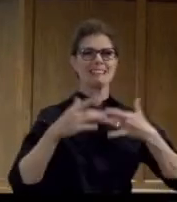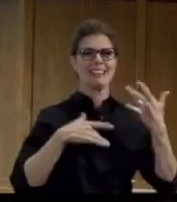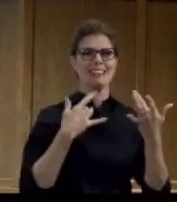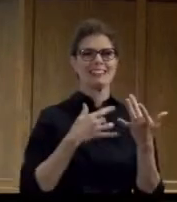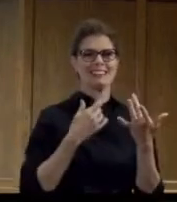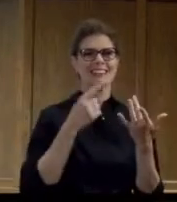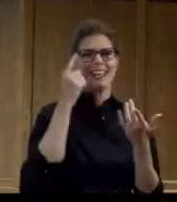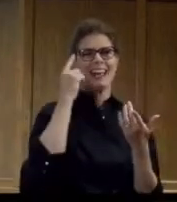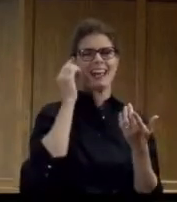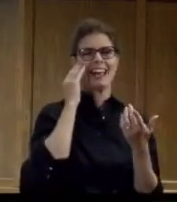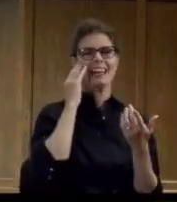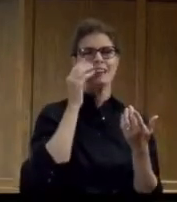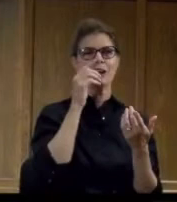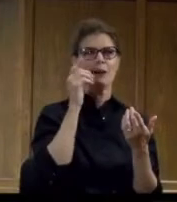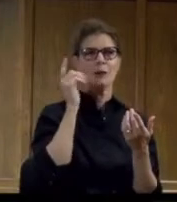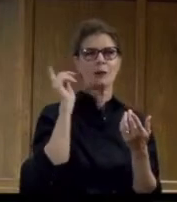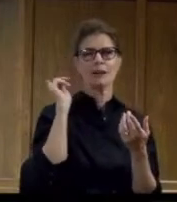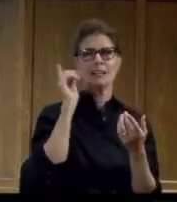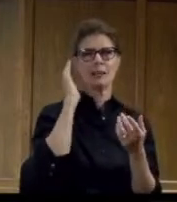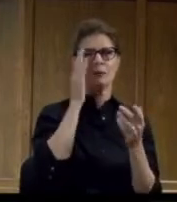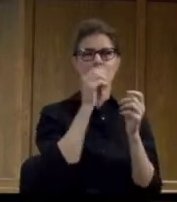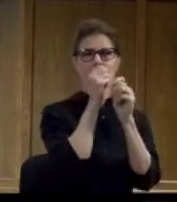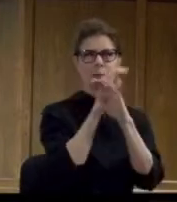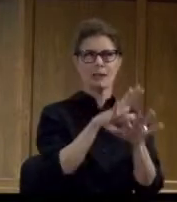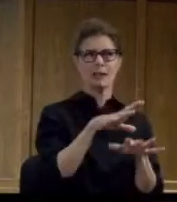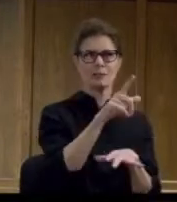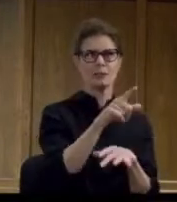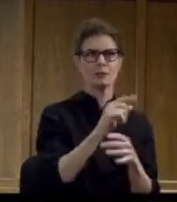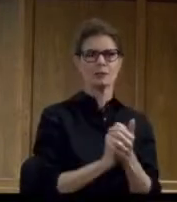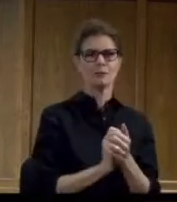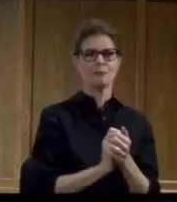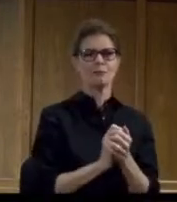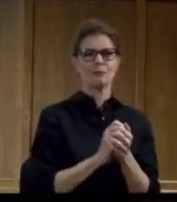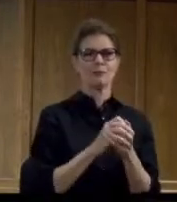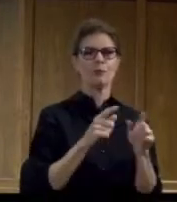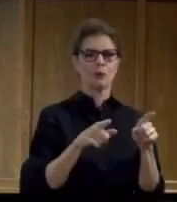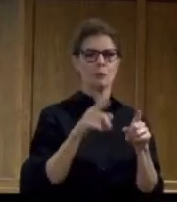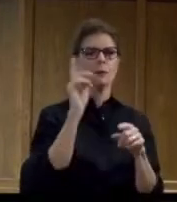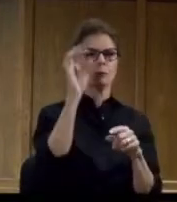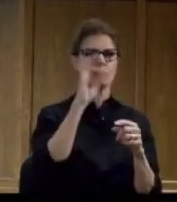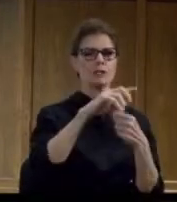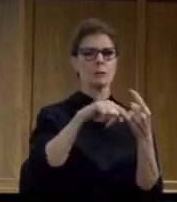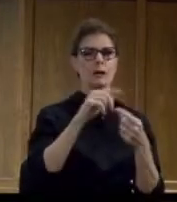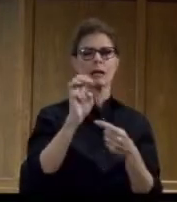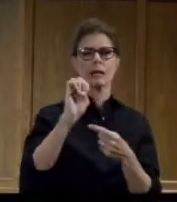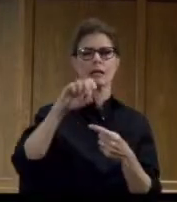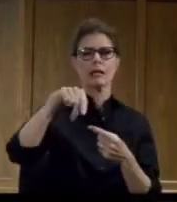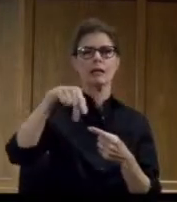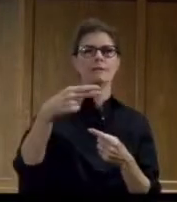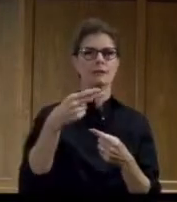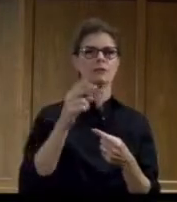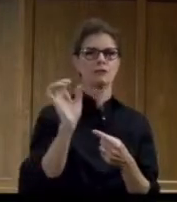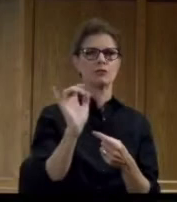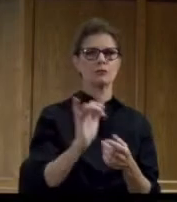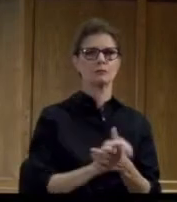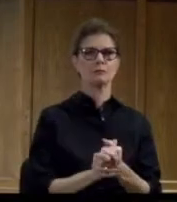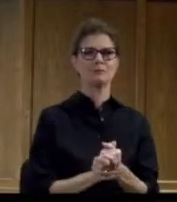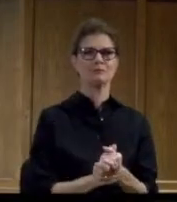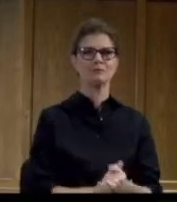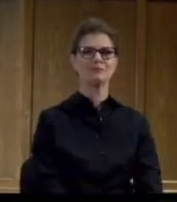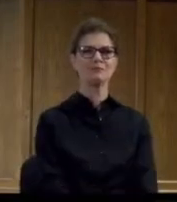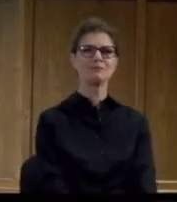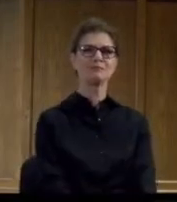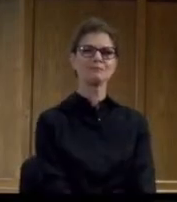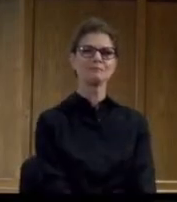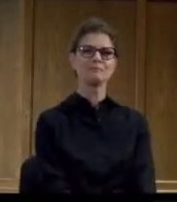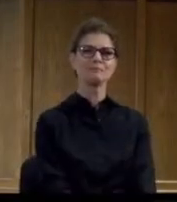hear this second message on this Ephesians series from Dwayne next week. So here's what I'd like you to do as we